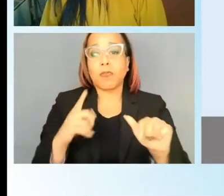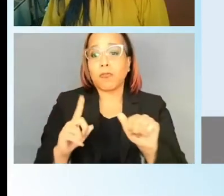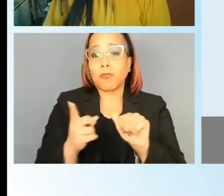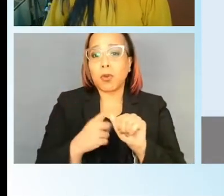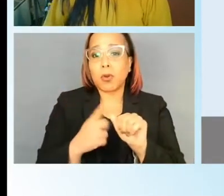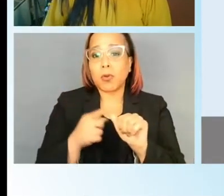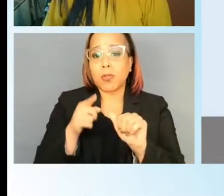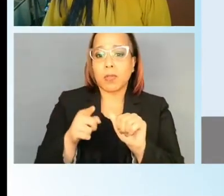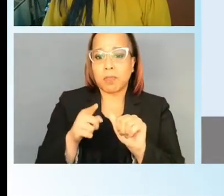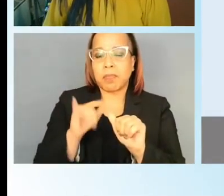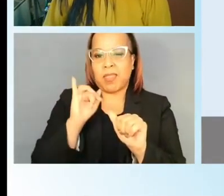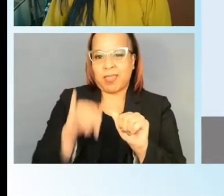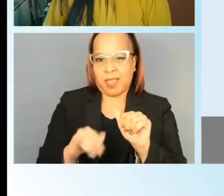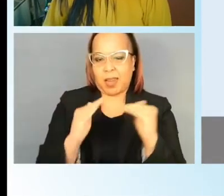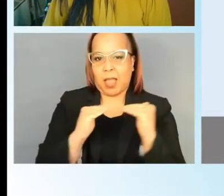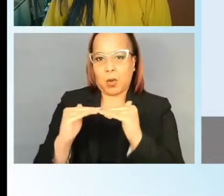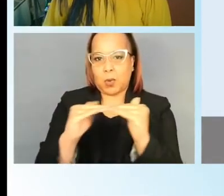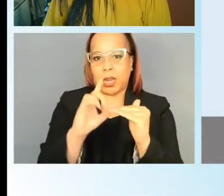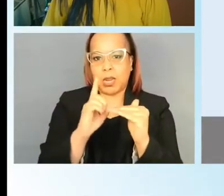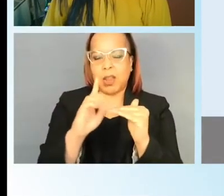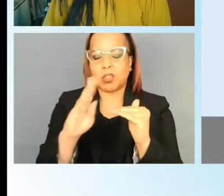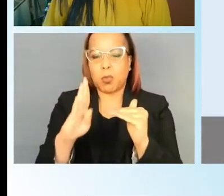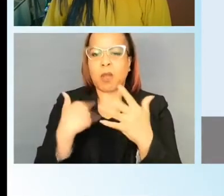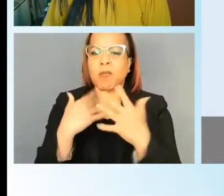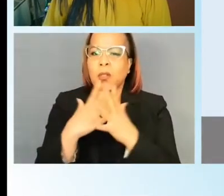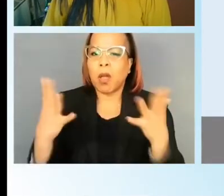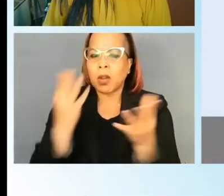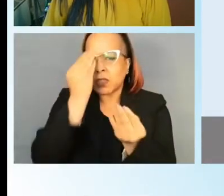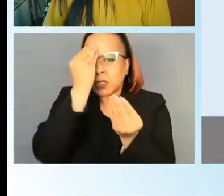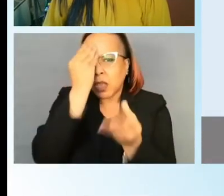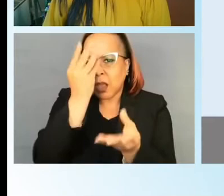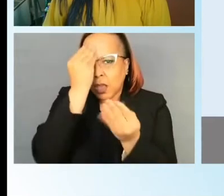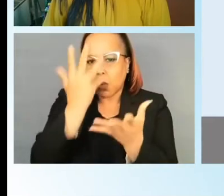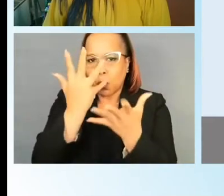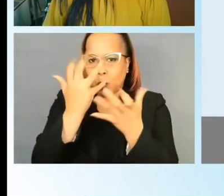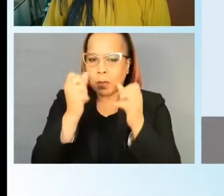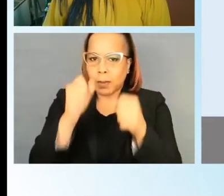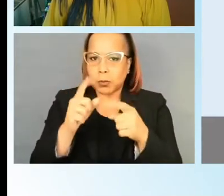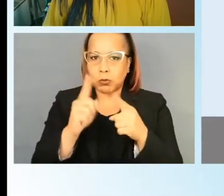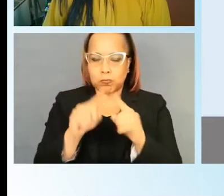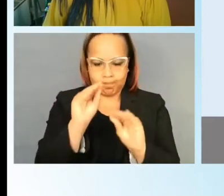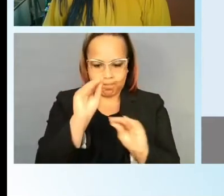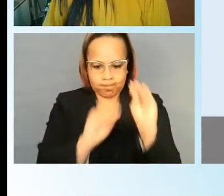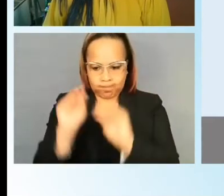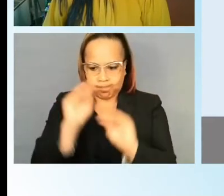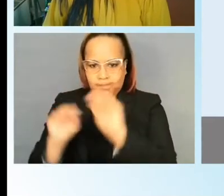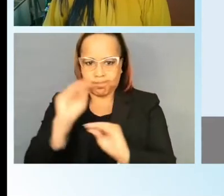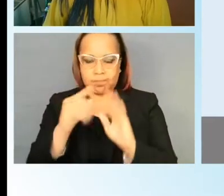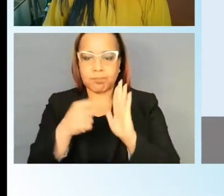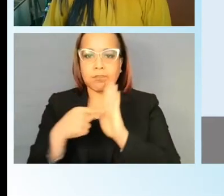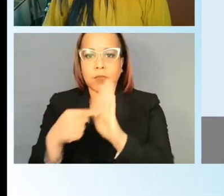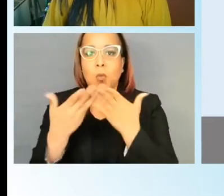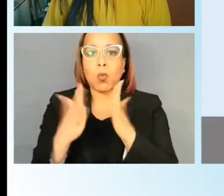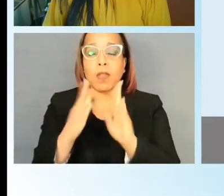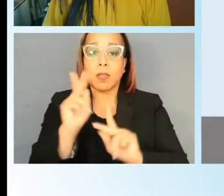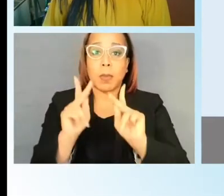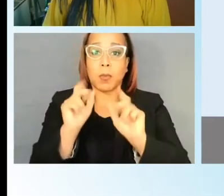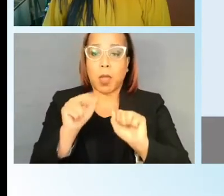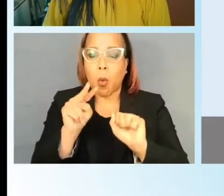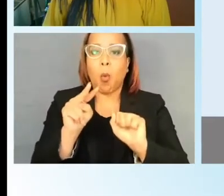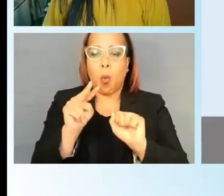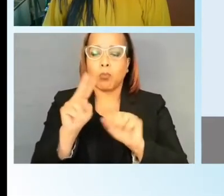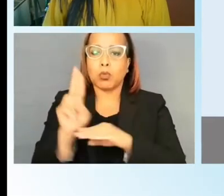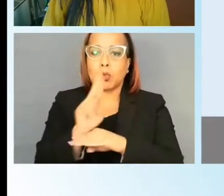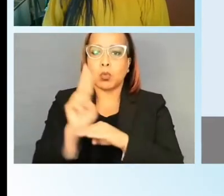equity dashboard. There's a lot of data that we want to be able to organize and to display in ways in which folks can use it. The